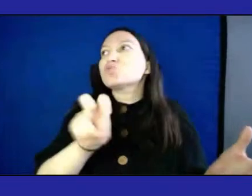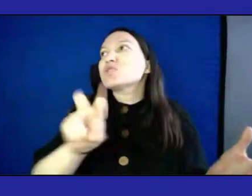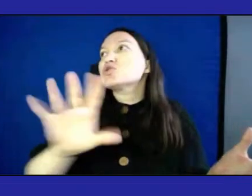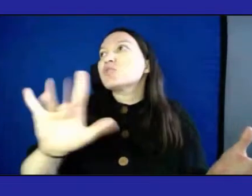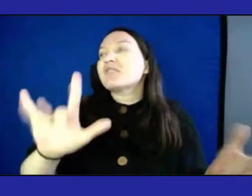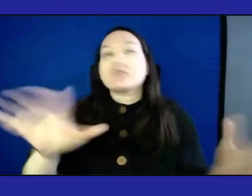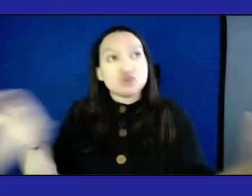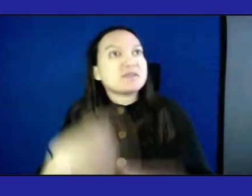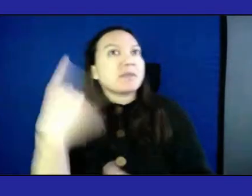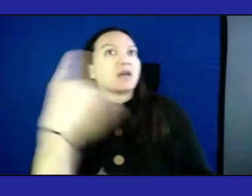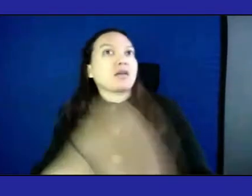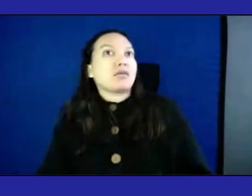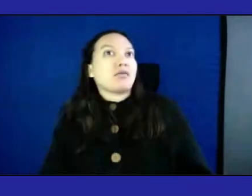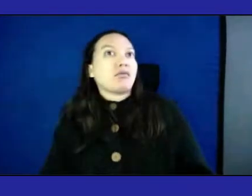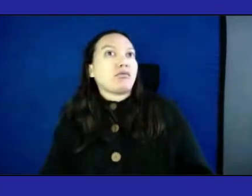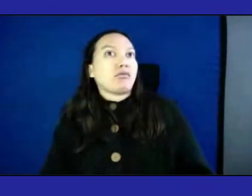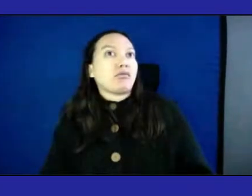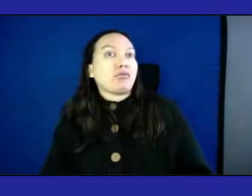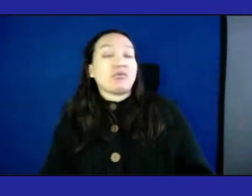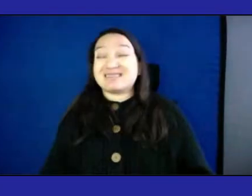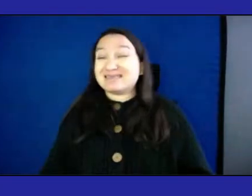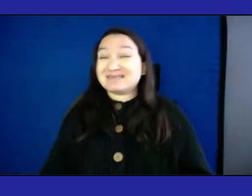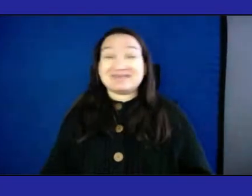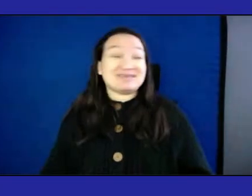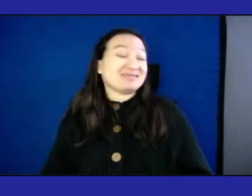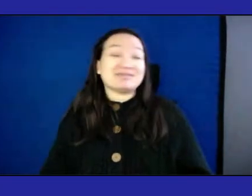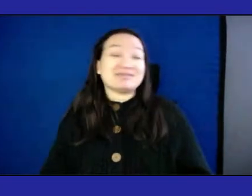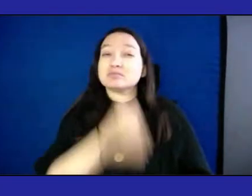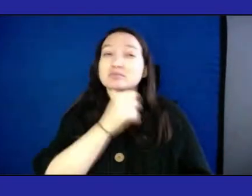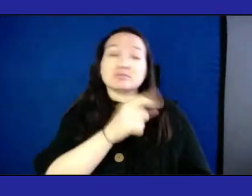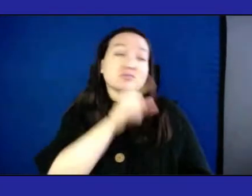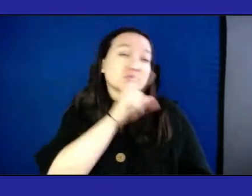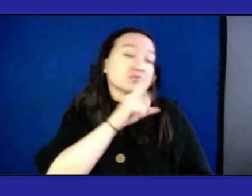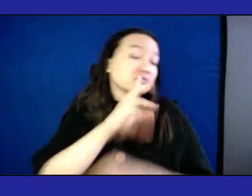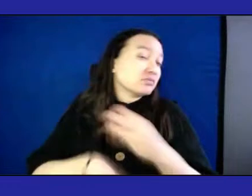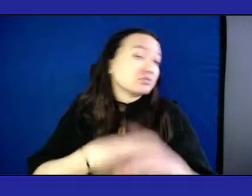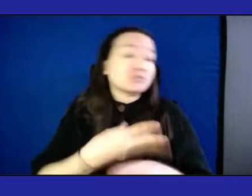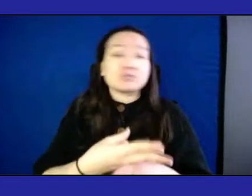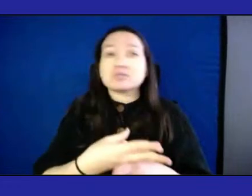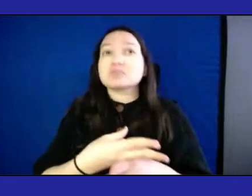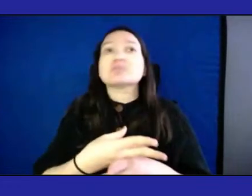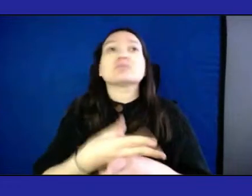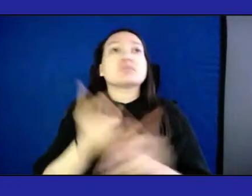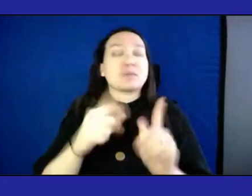about it. That's certainly not the reality of the people I see